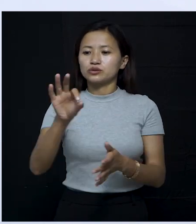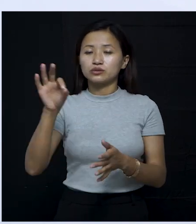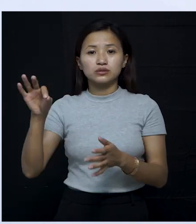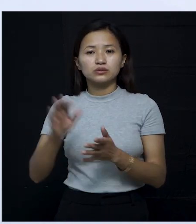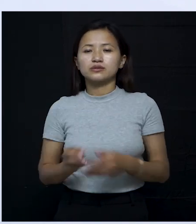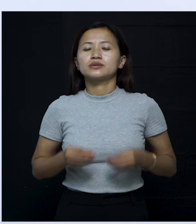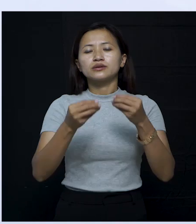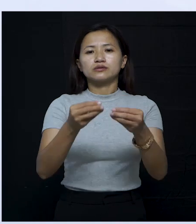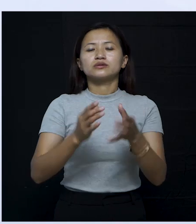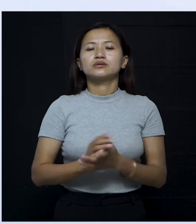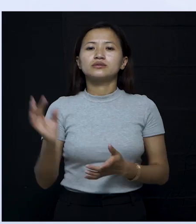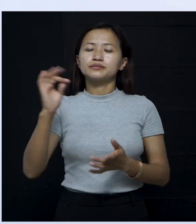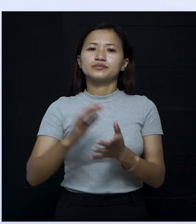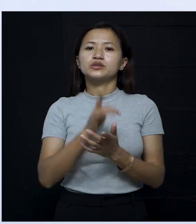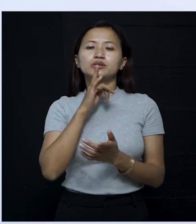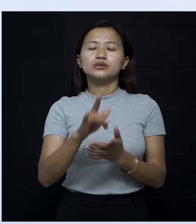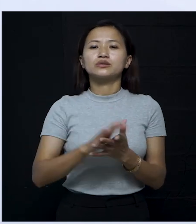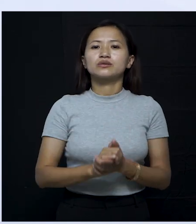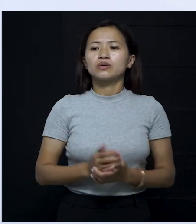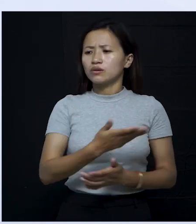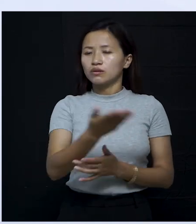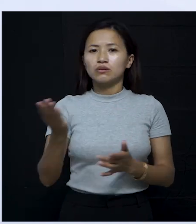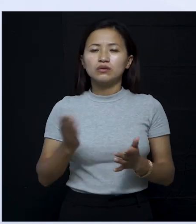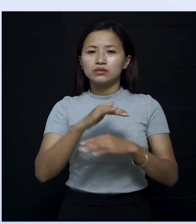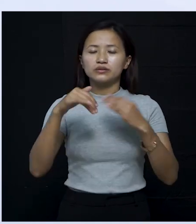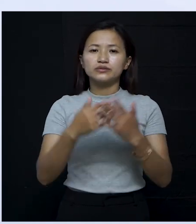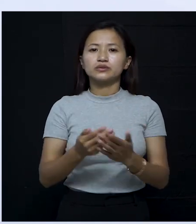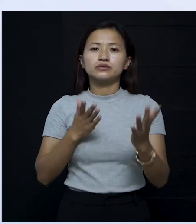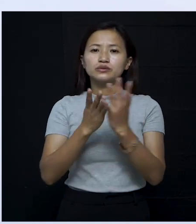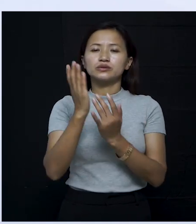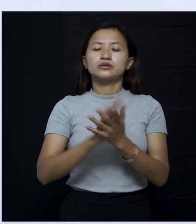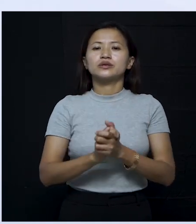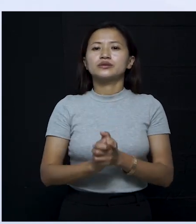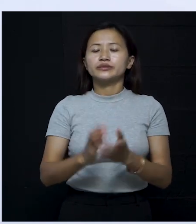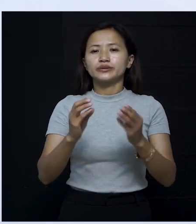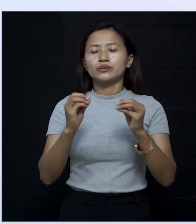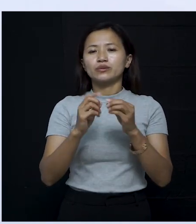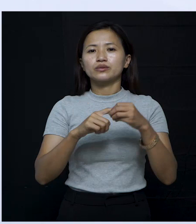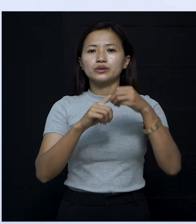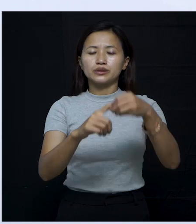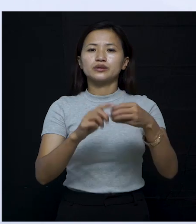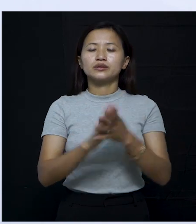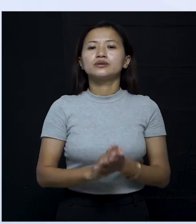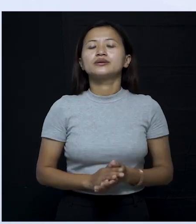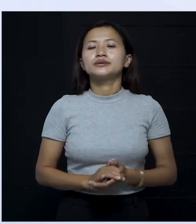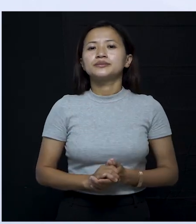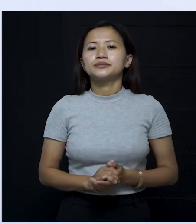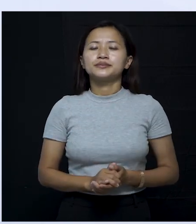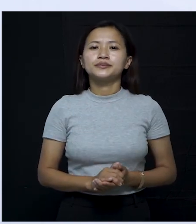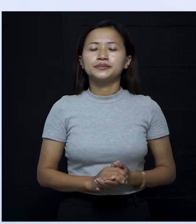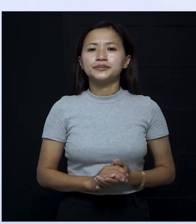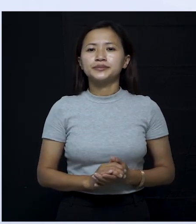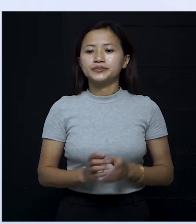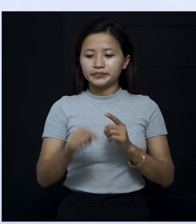be given to you again, okay? And I'm sure all of you, you have gone through the question bank, okay? The question bank. So here,